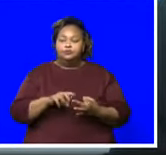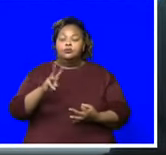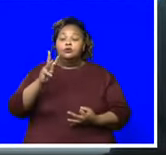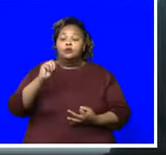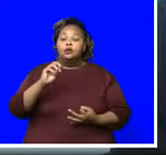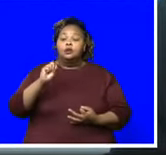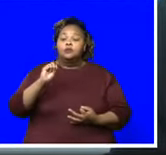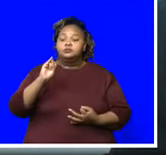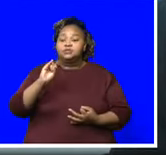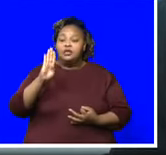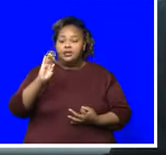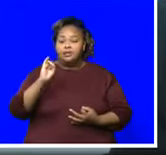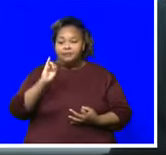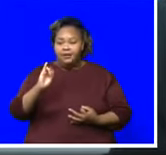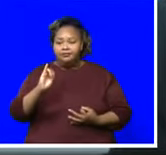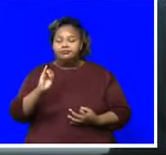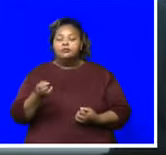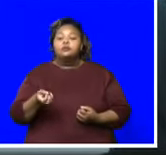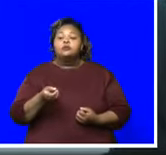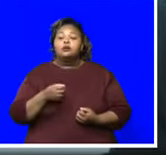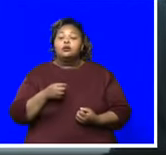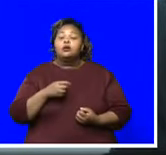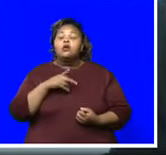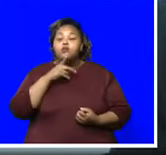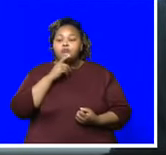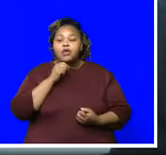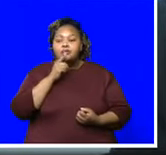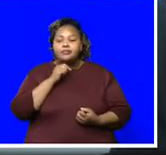Msibi, a male athlete.